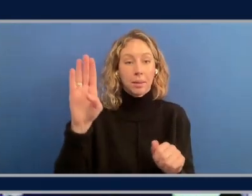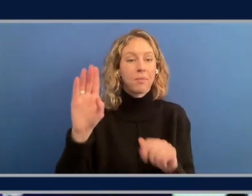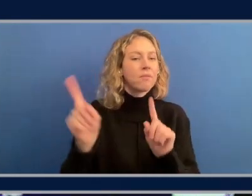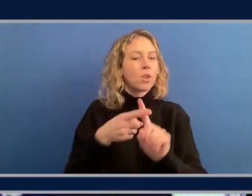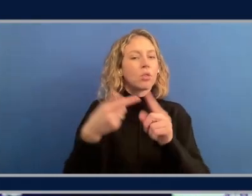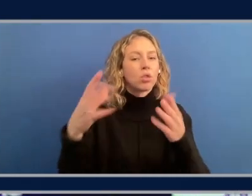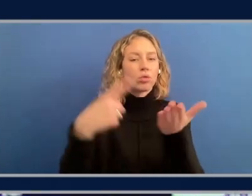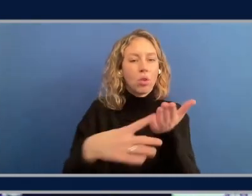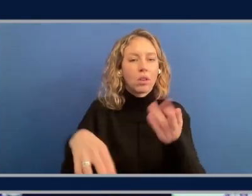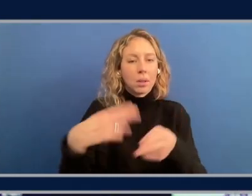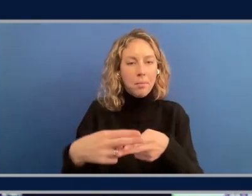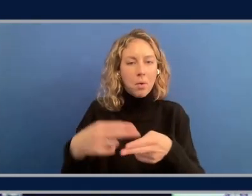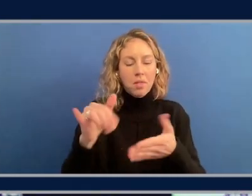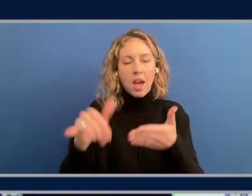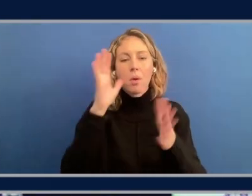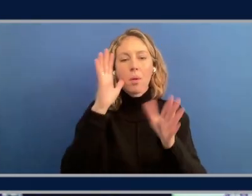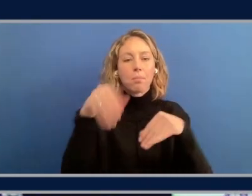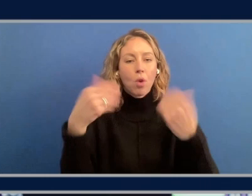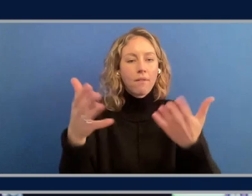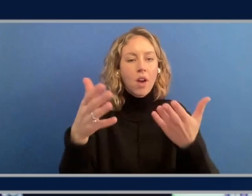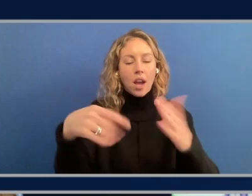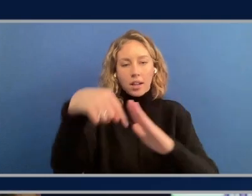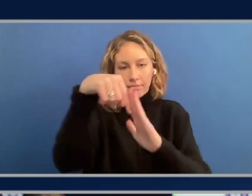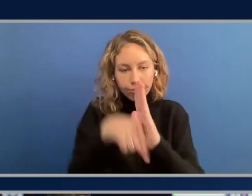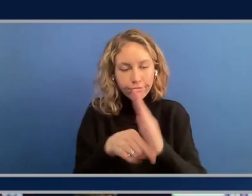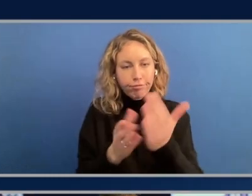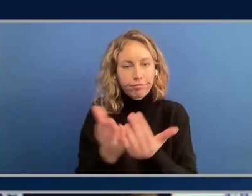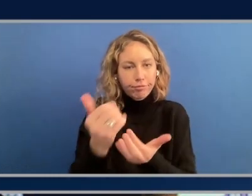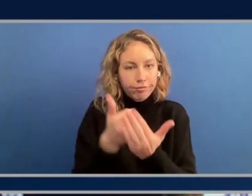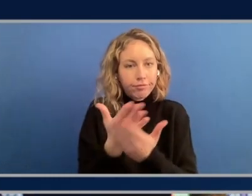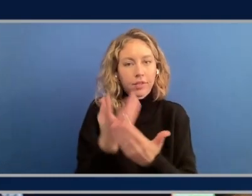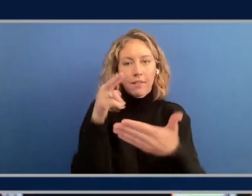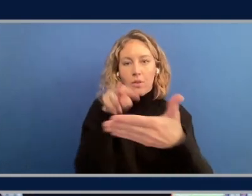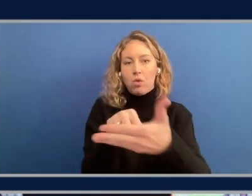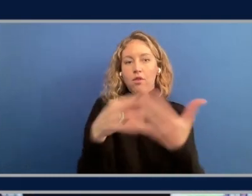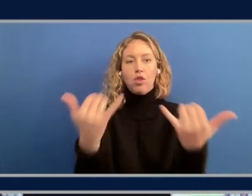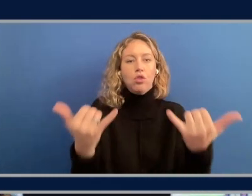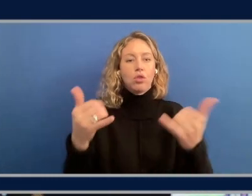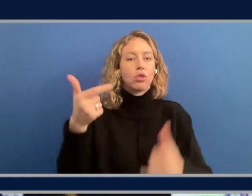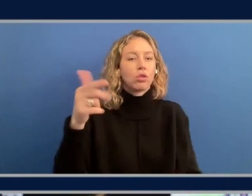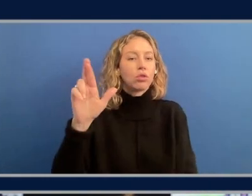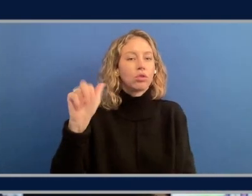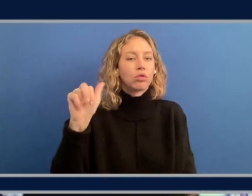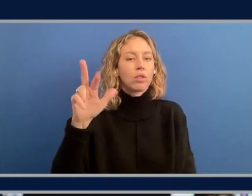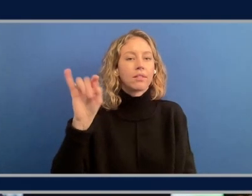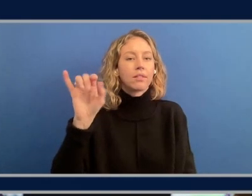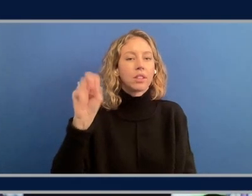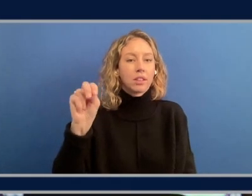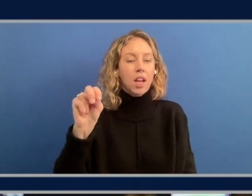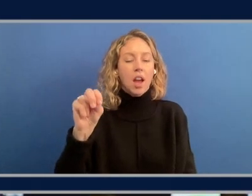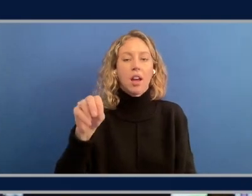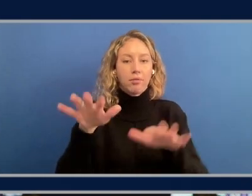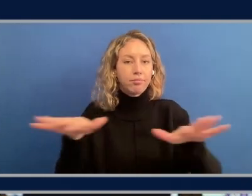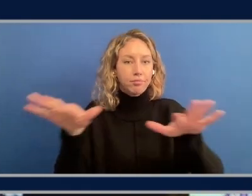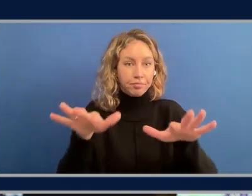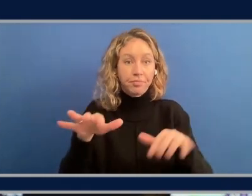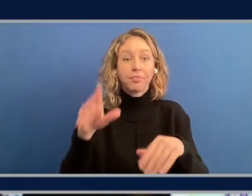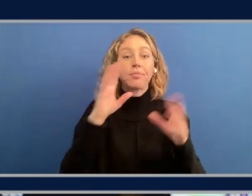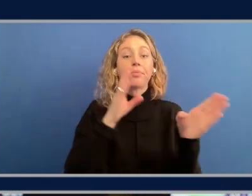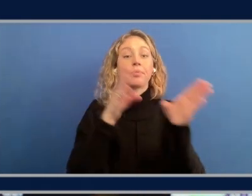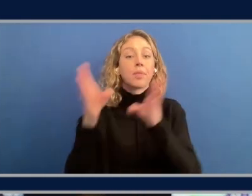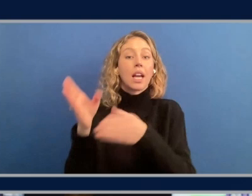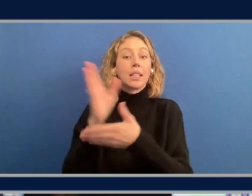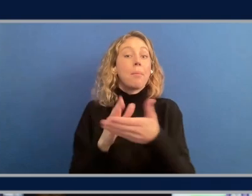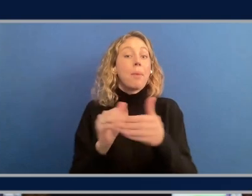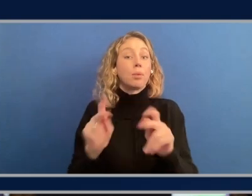it gave that complete comprehensive view of the current Graviton landscape that you have. Now comes the opportunity section.